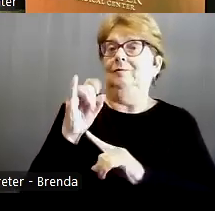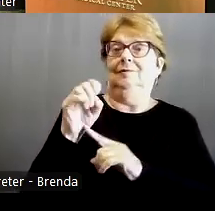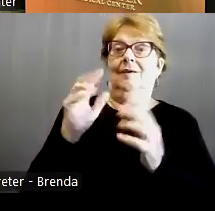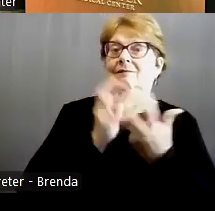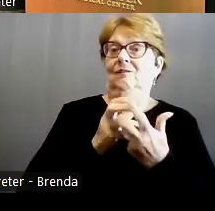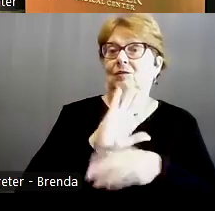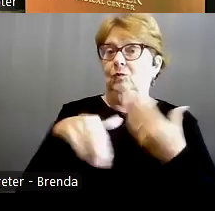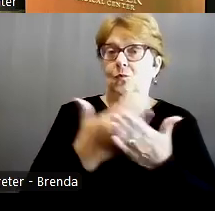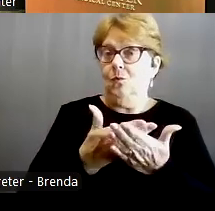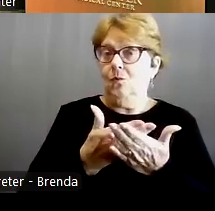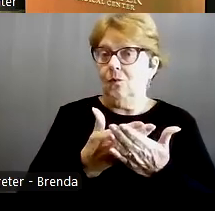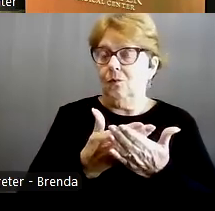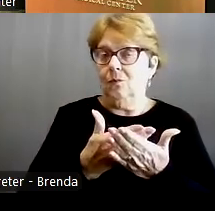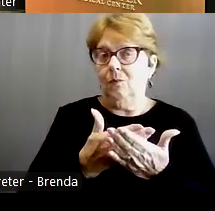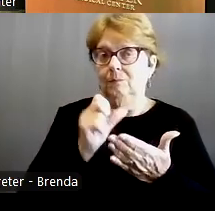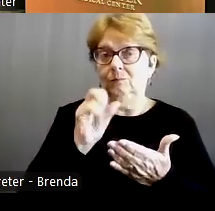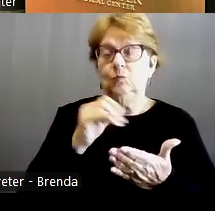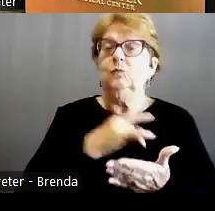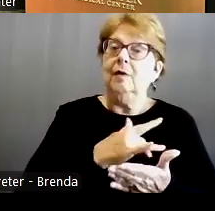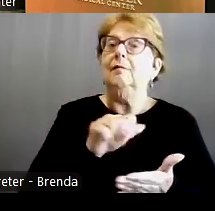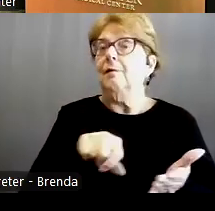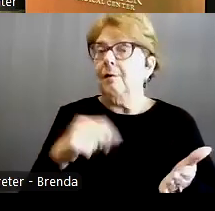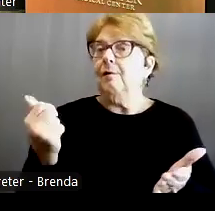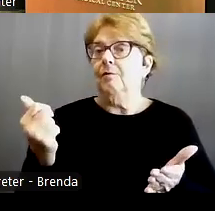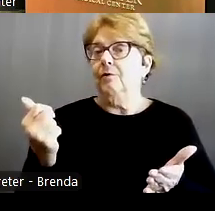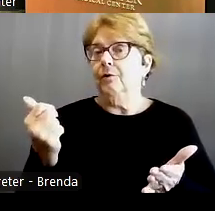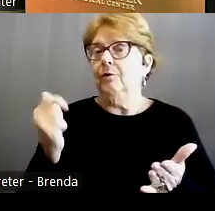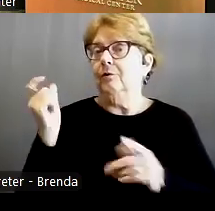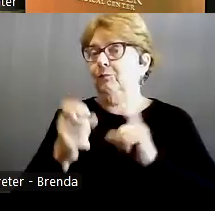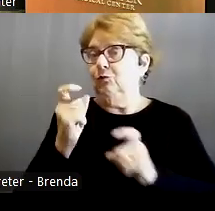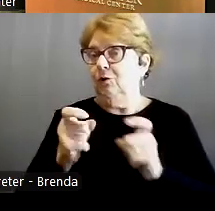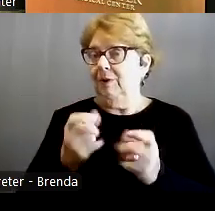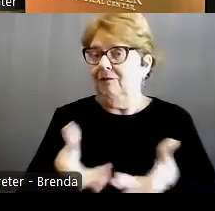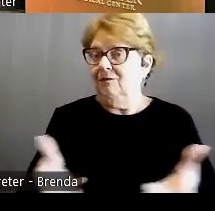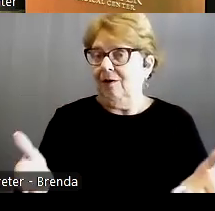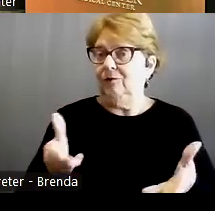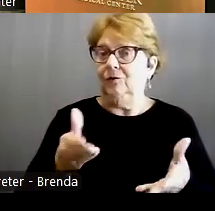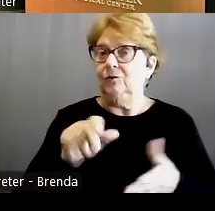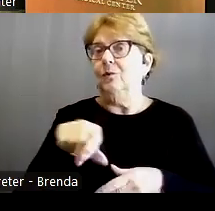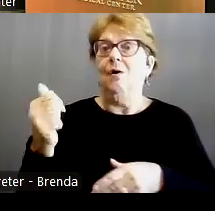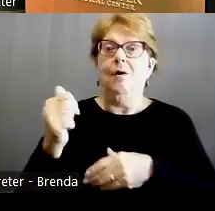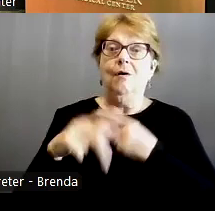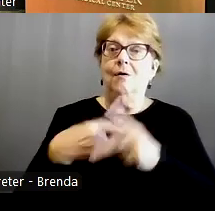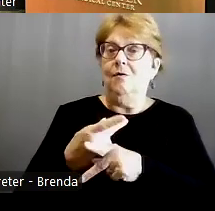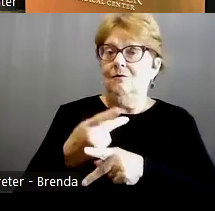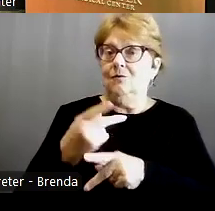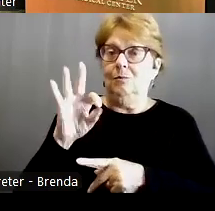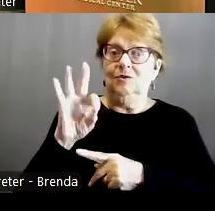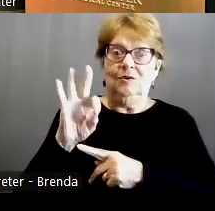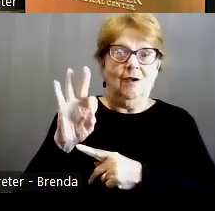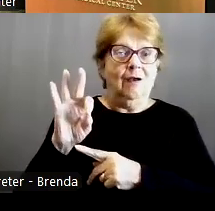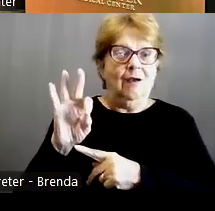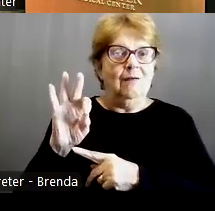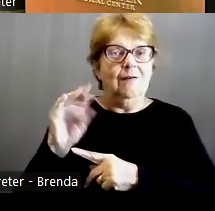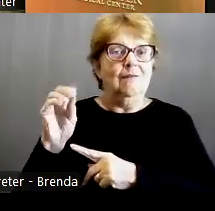explanatory model, so there are likely other contributing factors to other forms of FND, but the ones we see